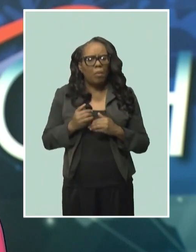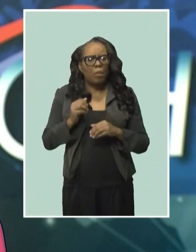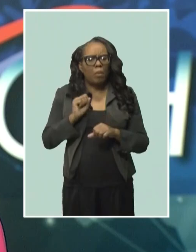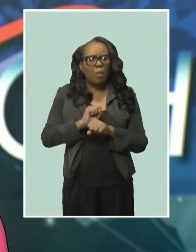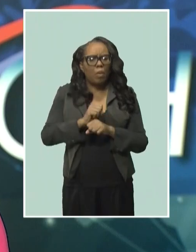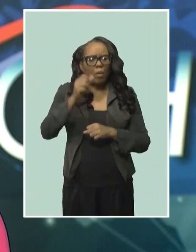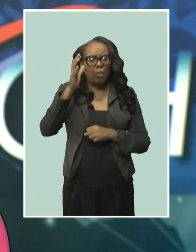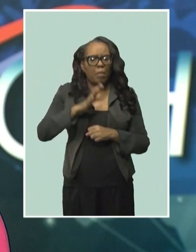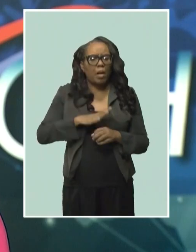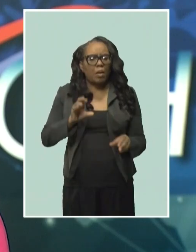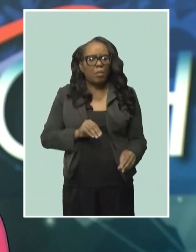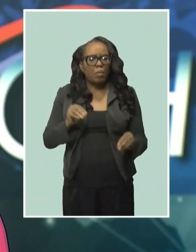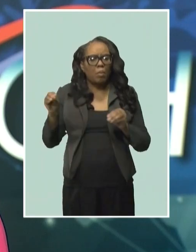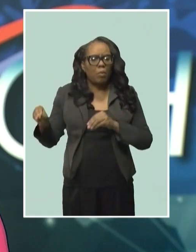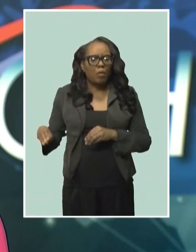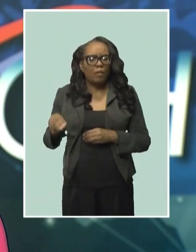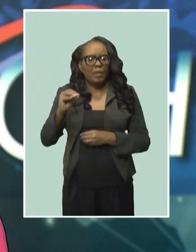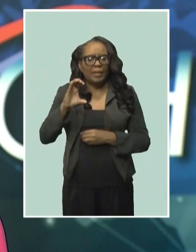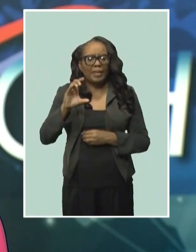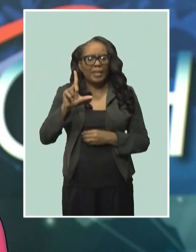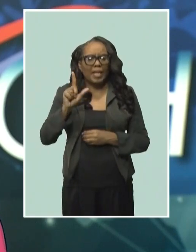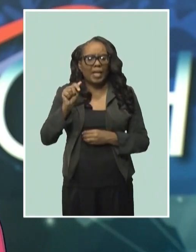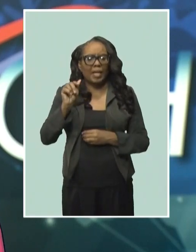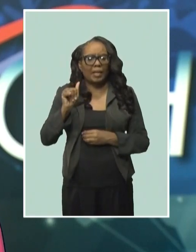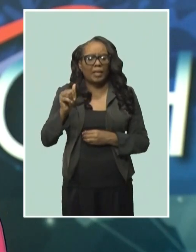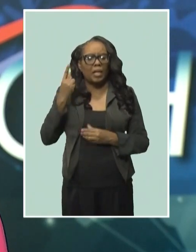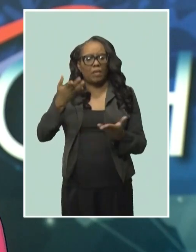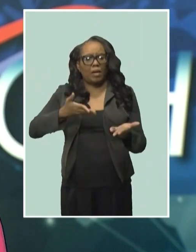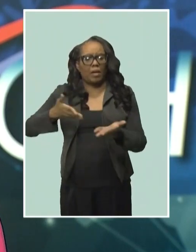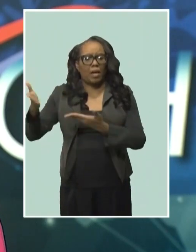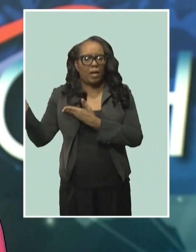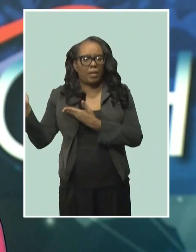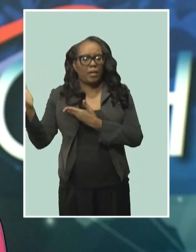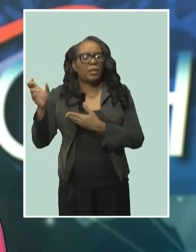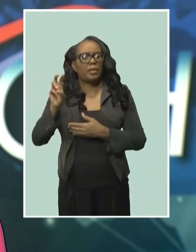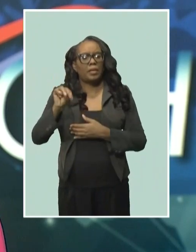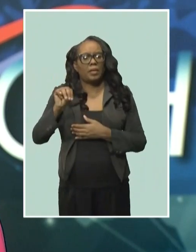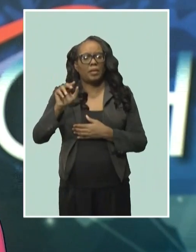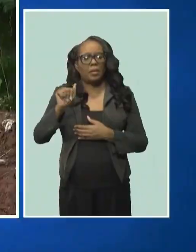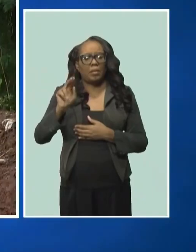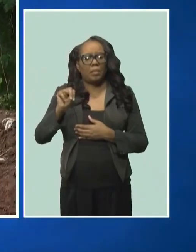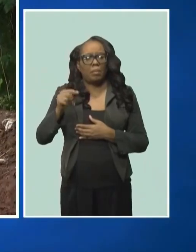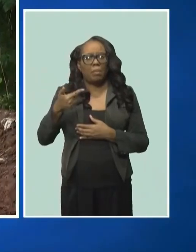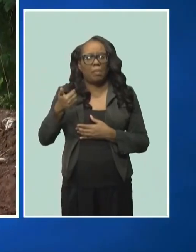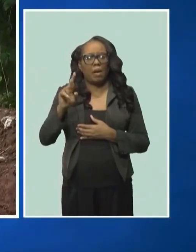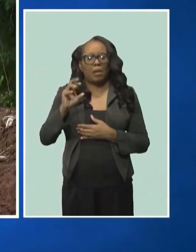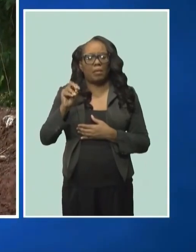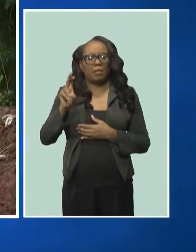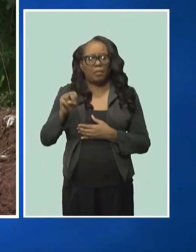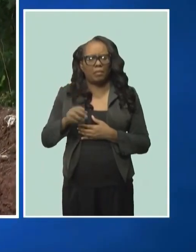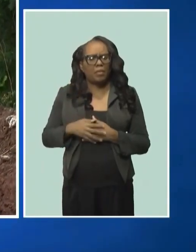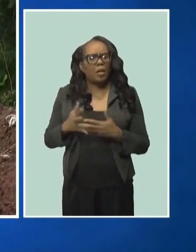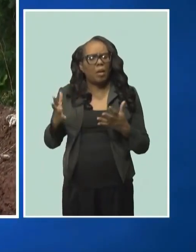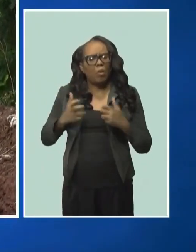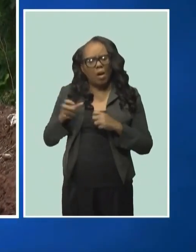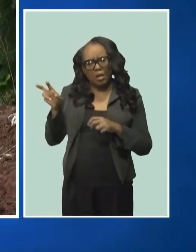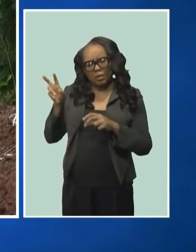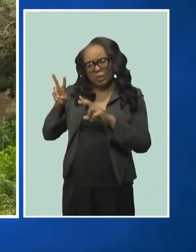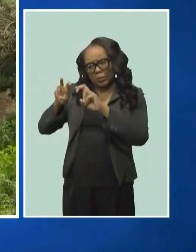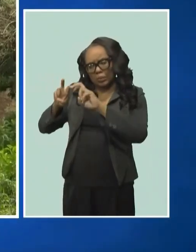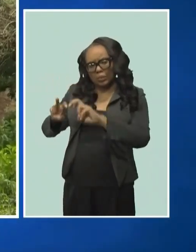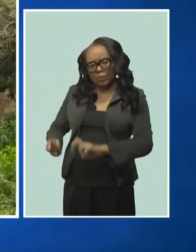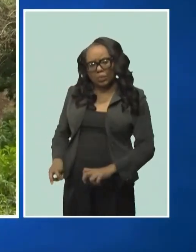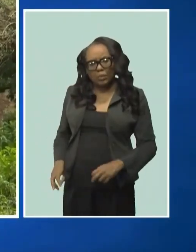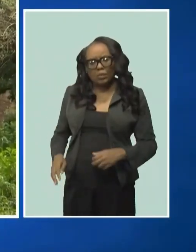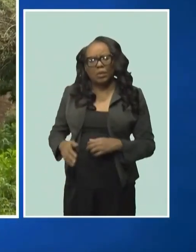place at the mangrove pond landfill. And she wants officials to investigate the matter as she fears the